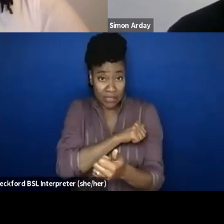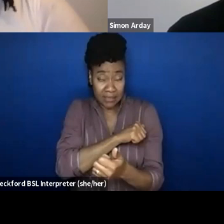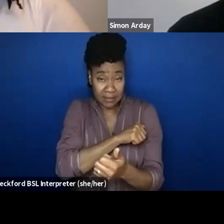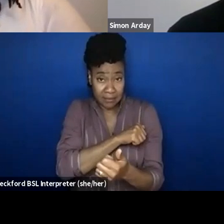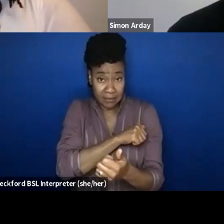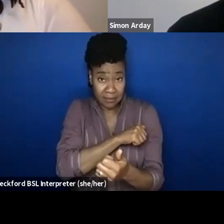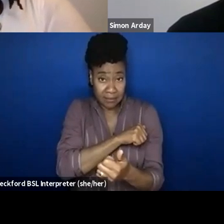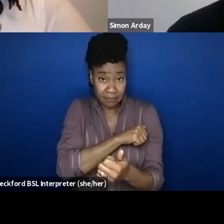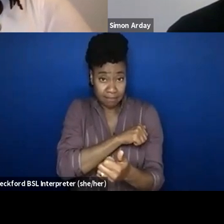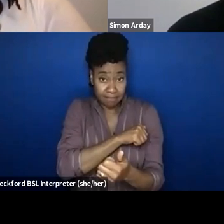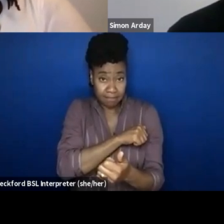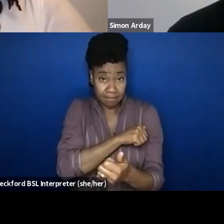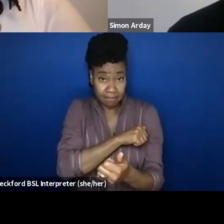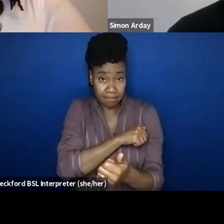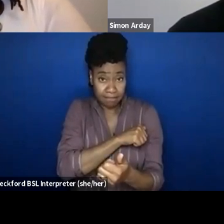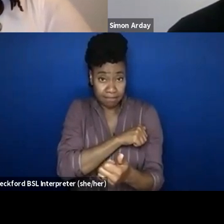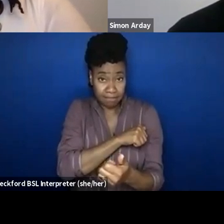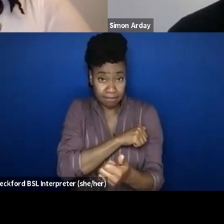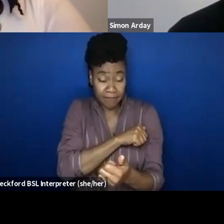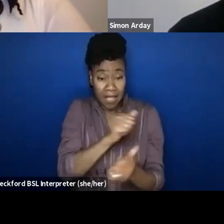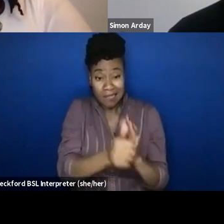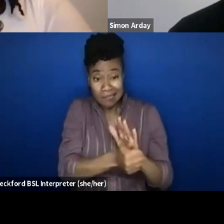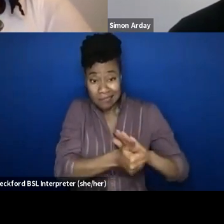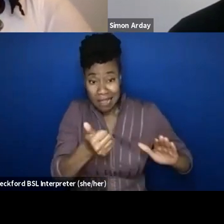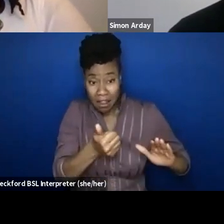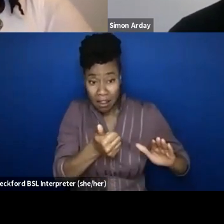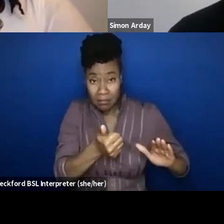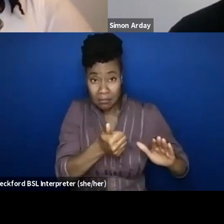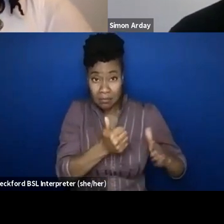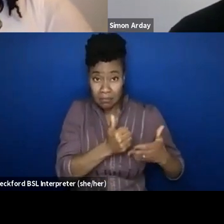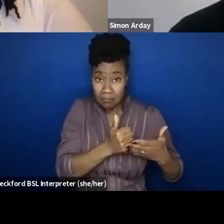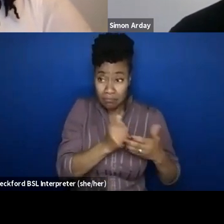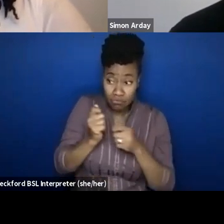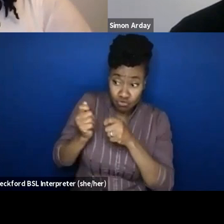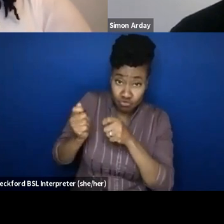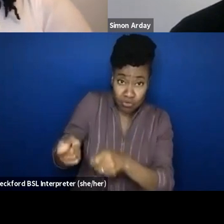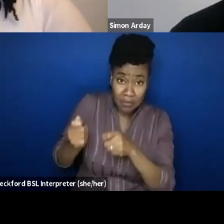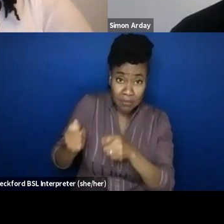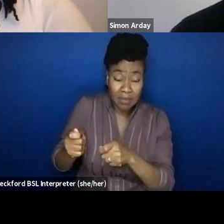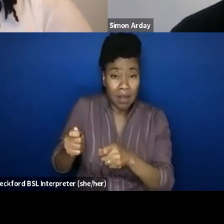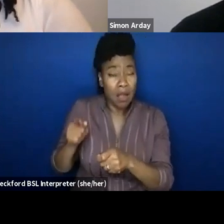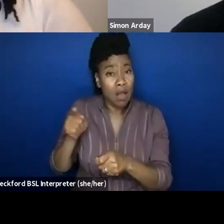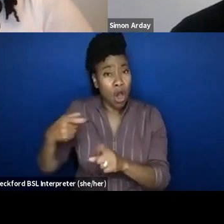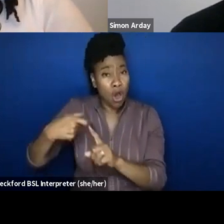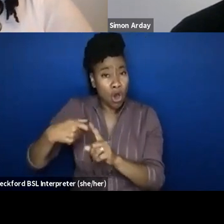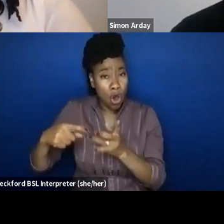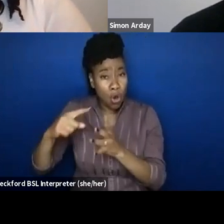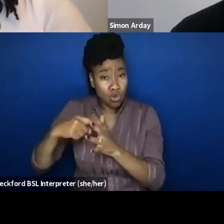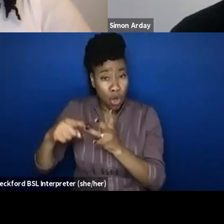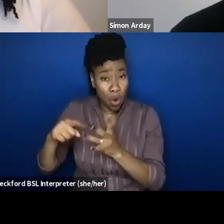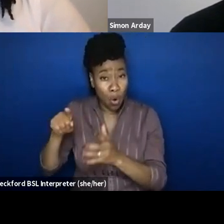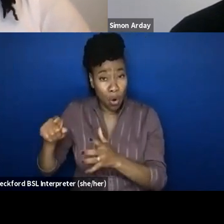Kojo find most beneficial to their care? And I think maybe for this question, I'd also say, is there